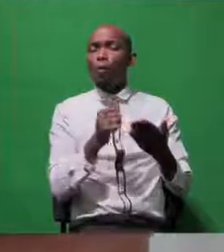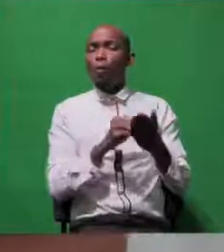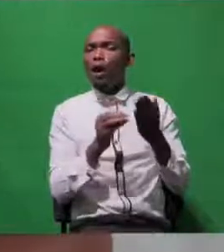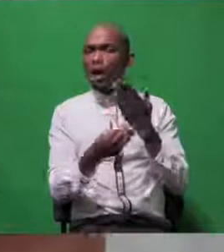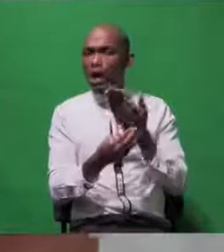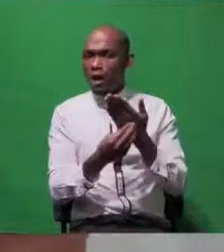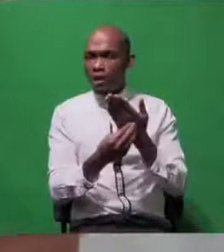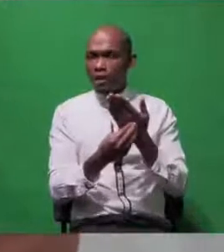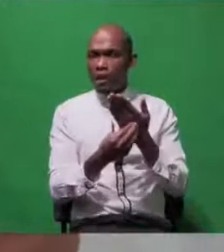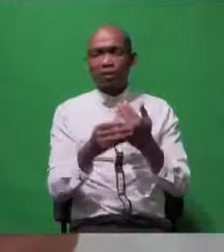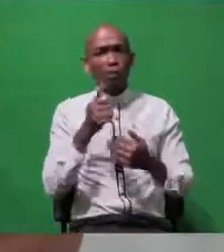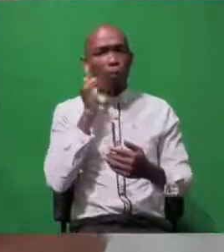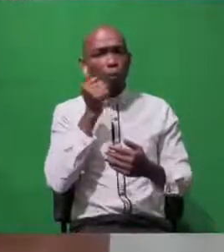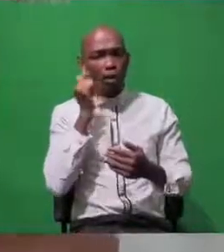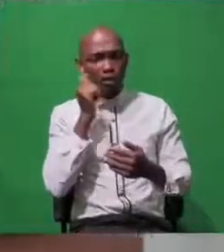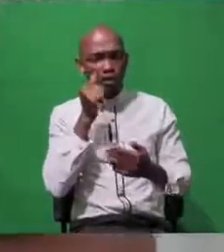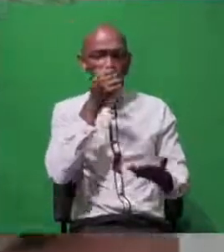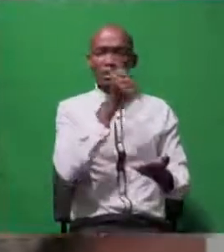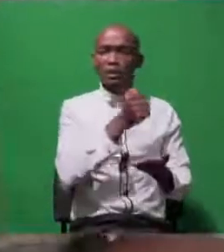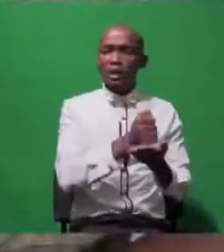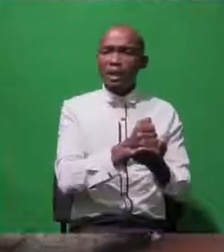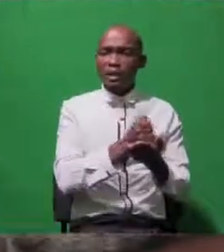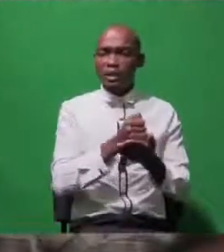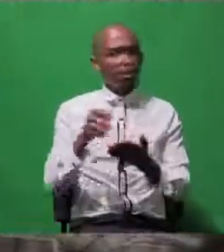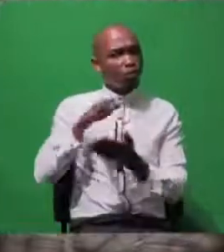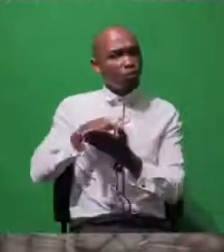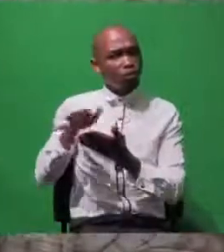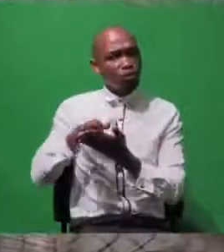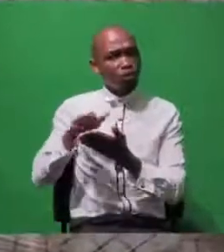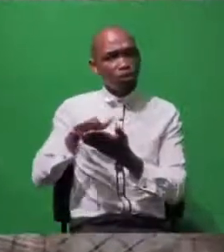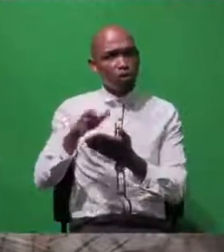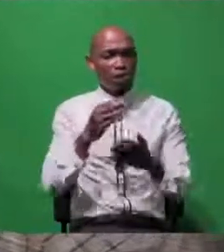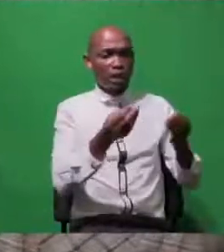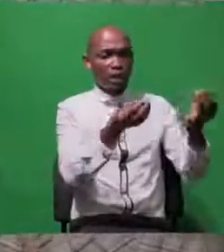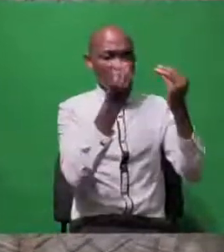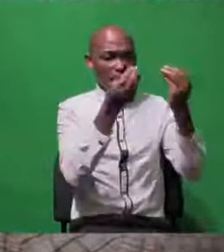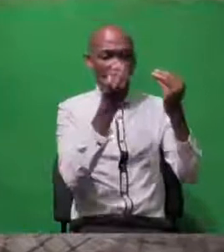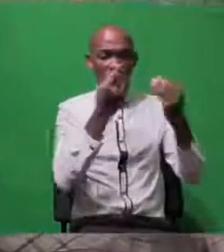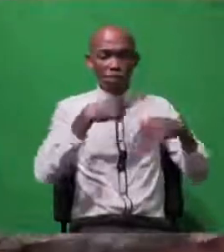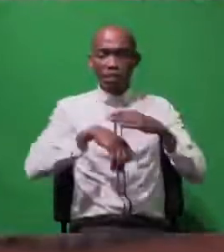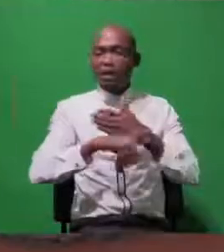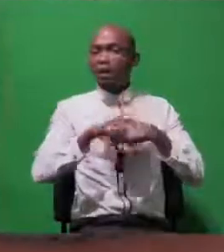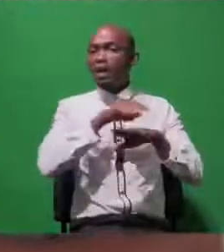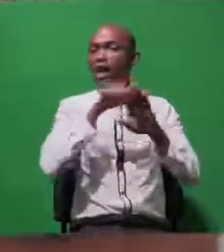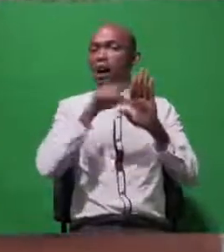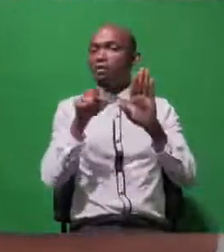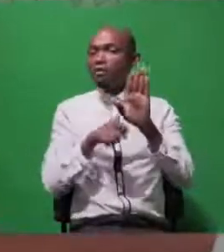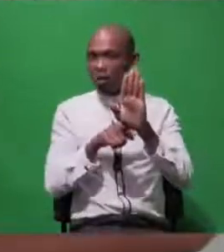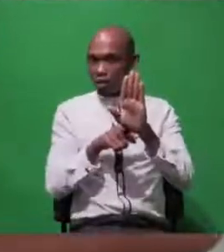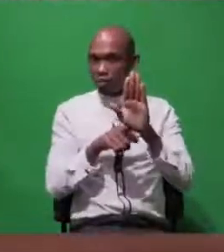whites decided to introduce education in Africa?